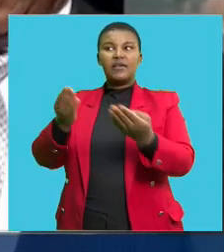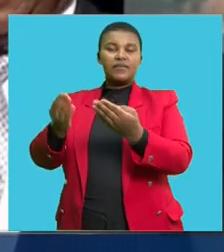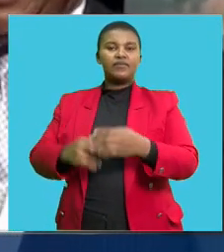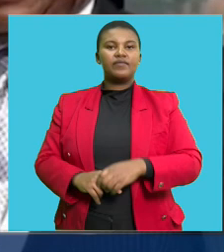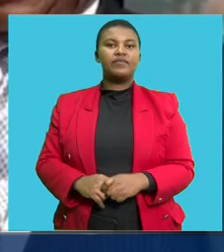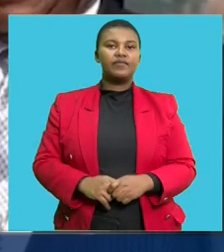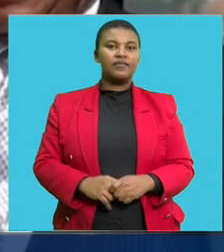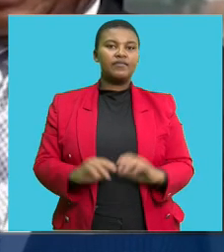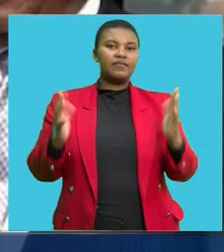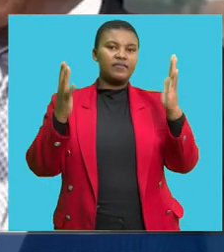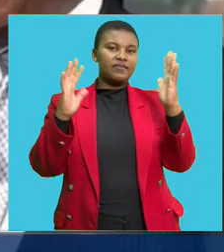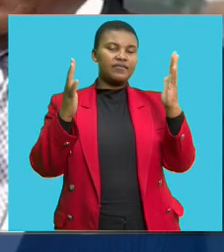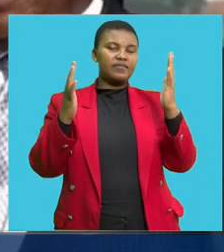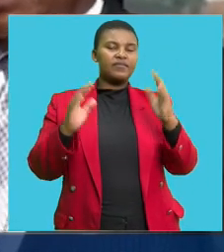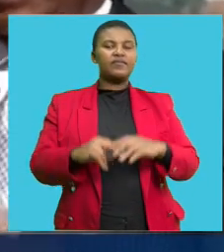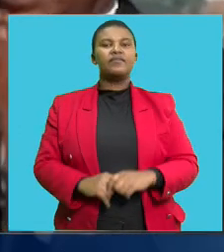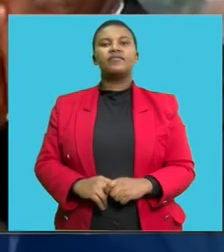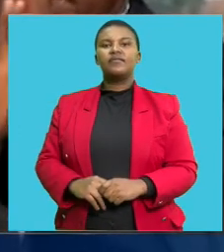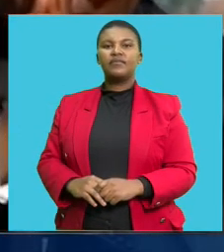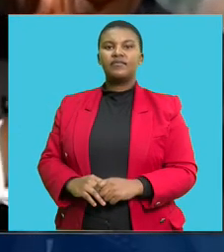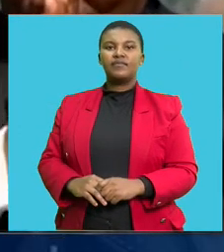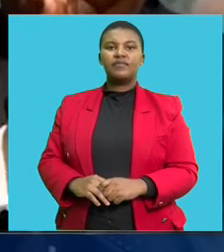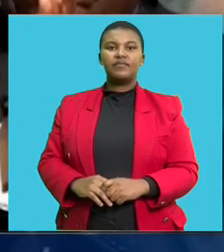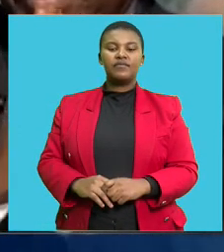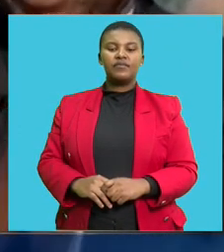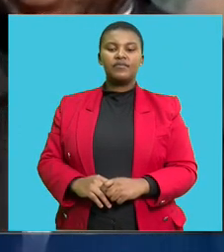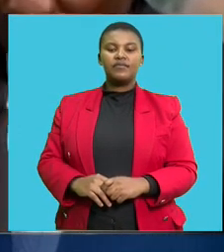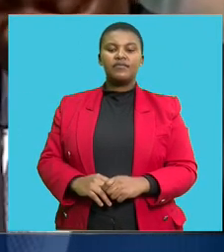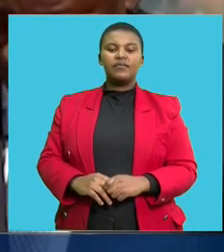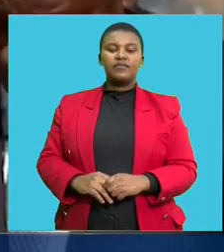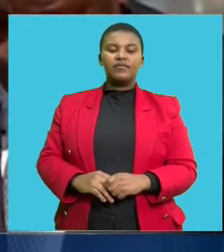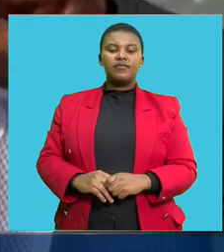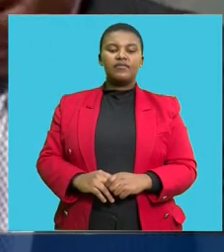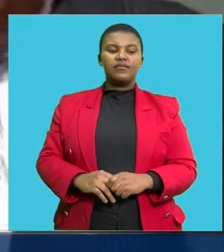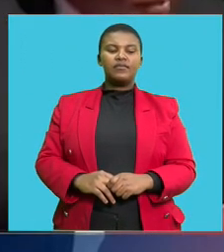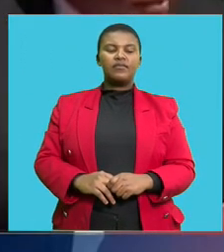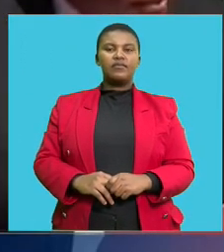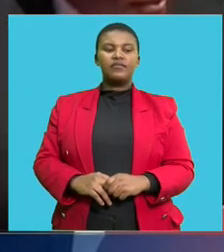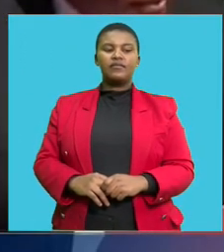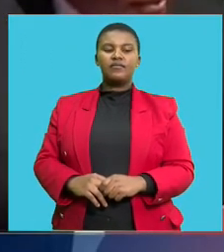Ezindabeni zeSoweto TV kubikwa umqondisi Myeni.